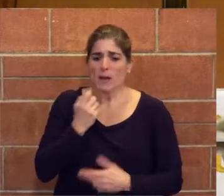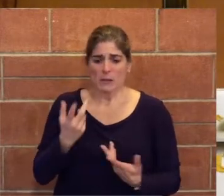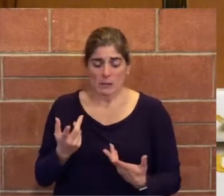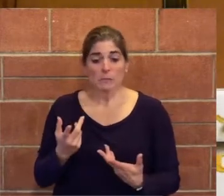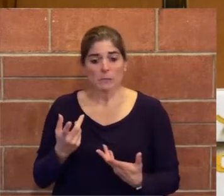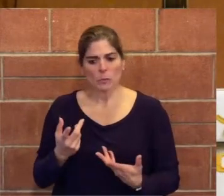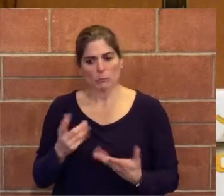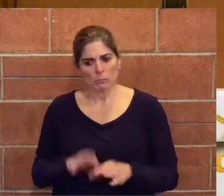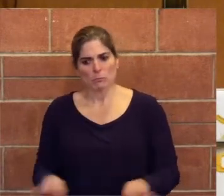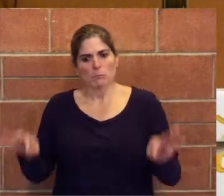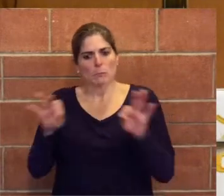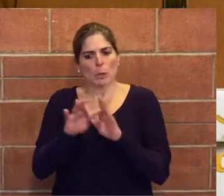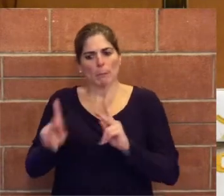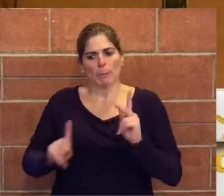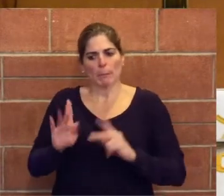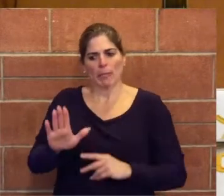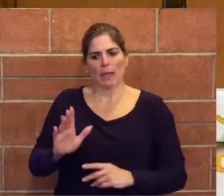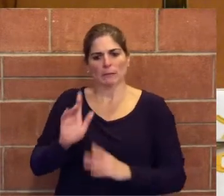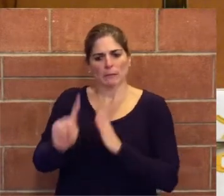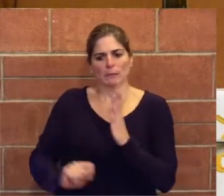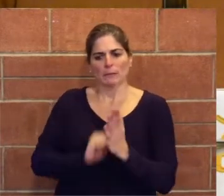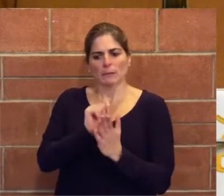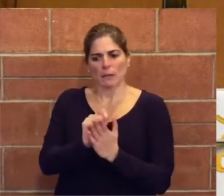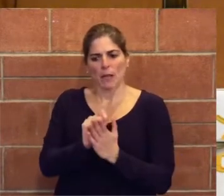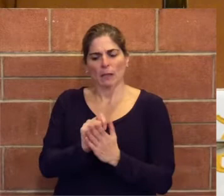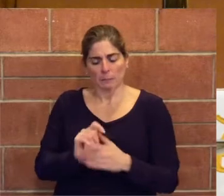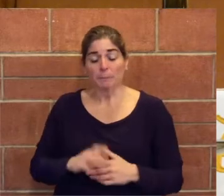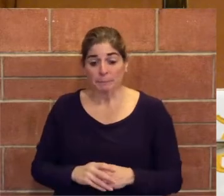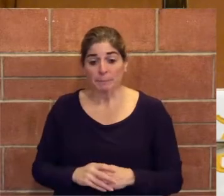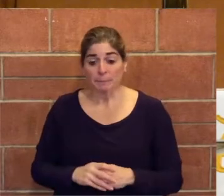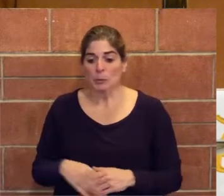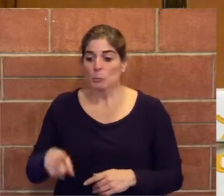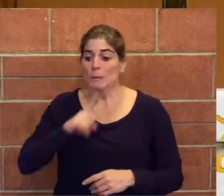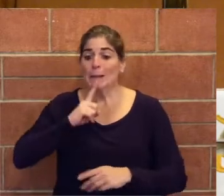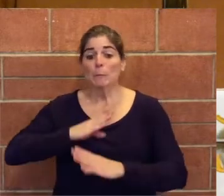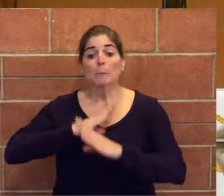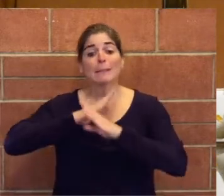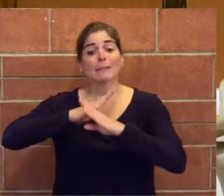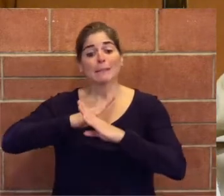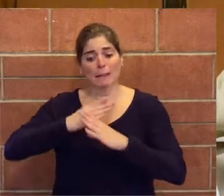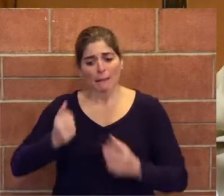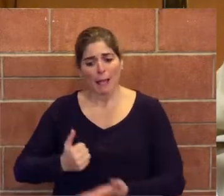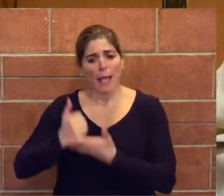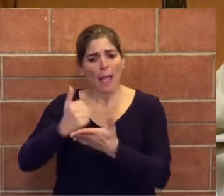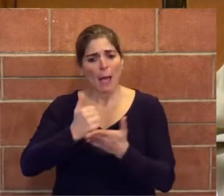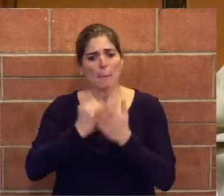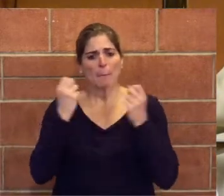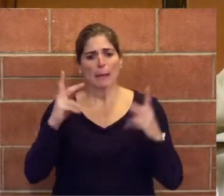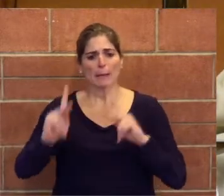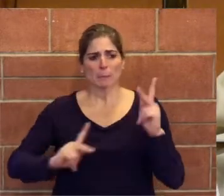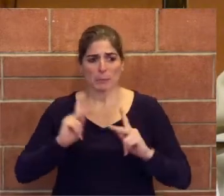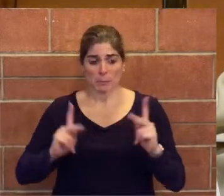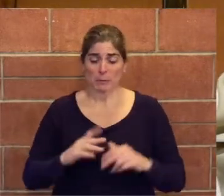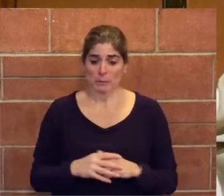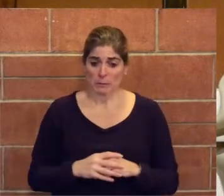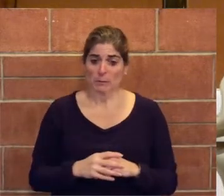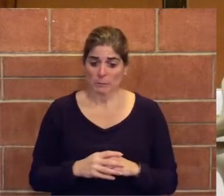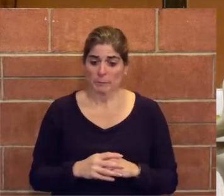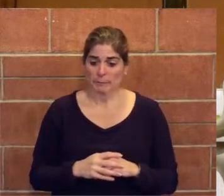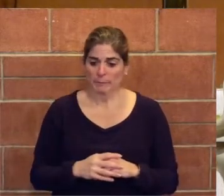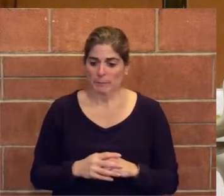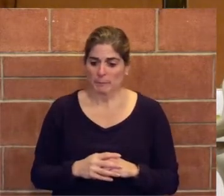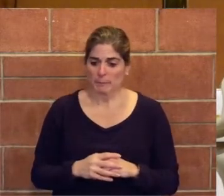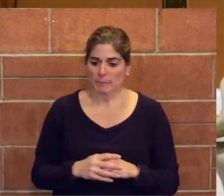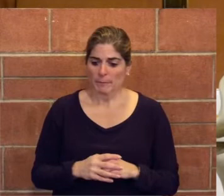sheep stands in direct proportion to the amount of guidance and protection they receive. There is